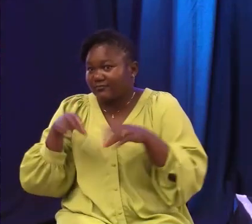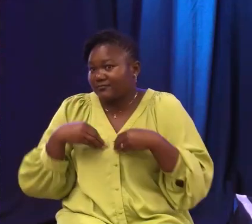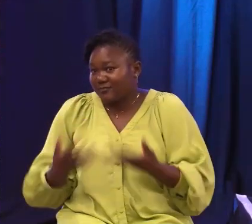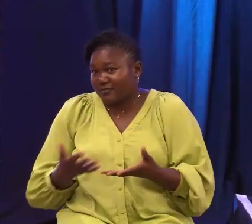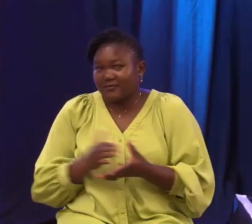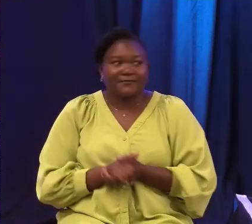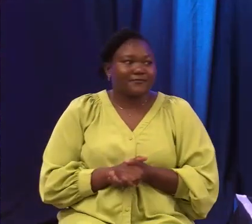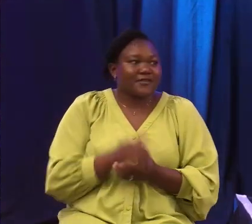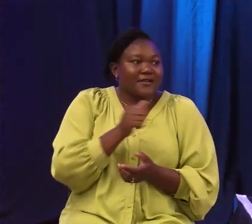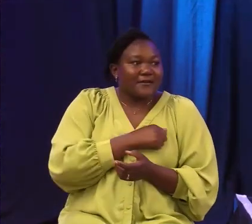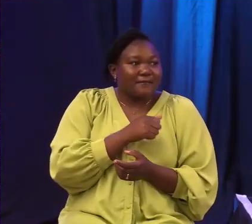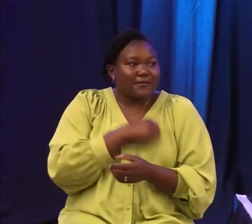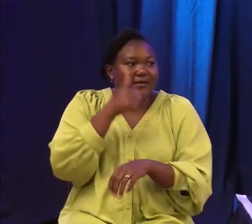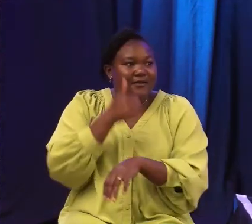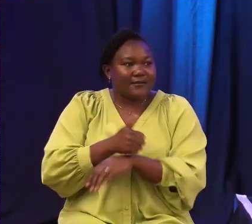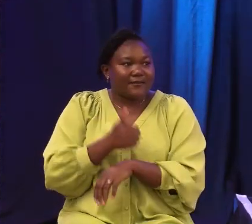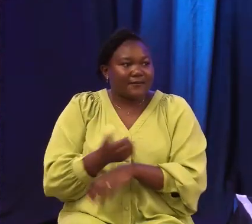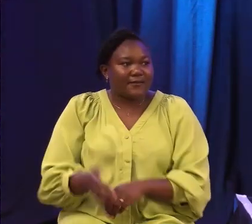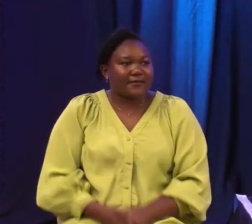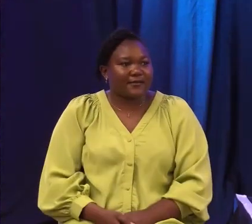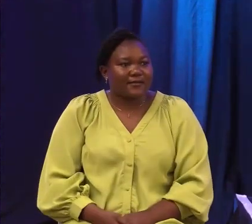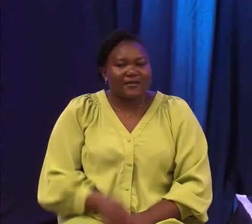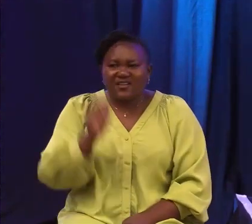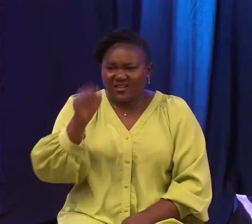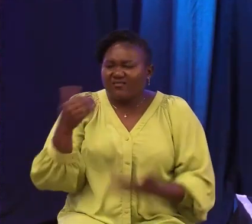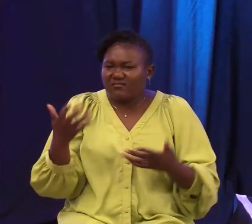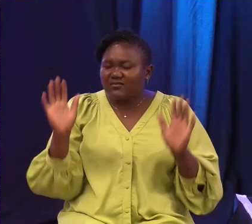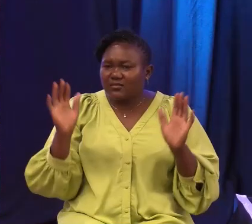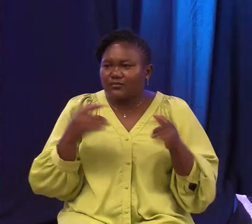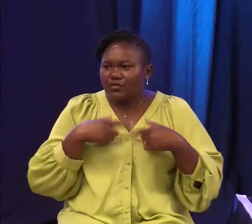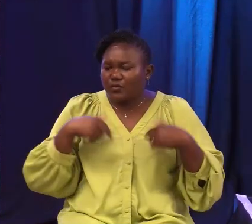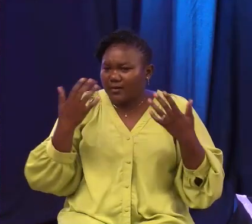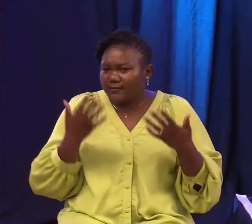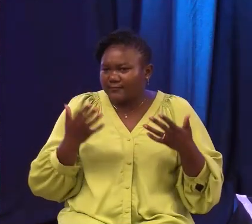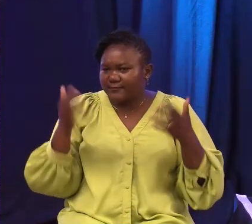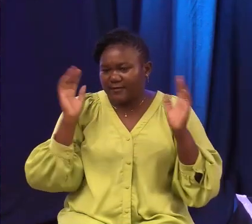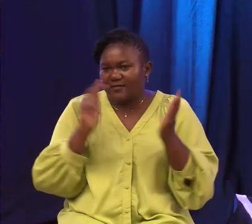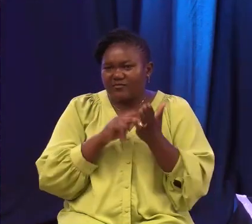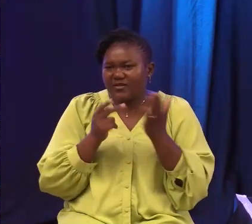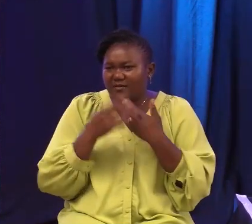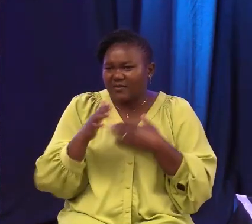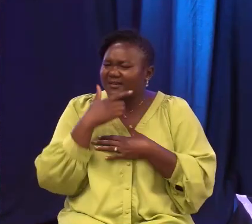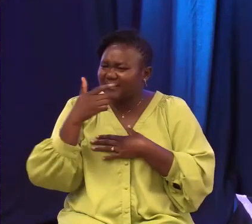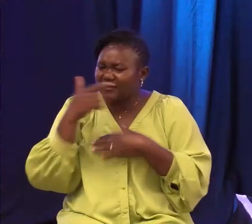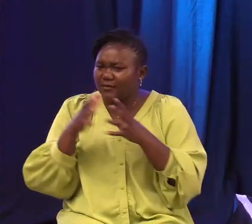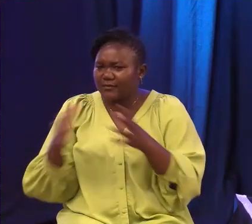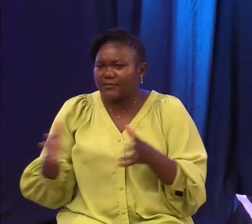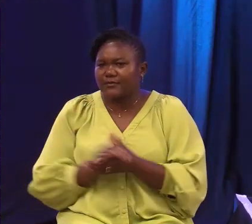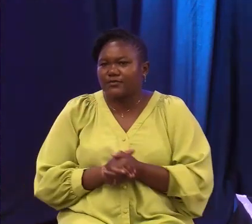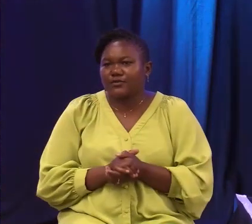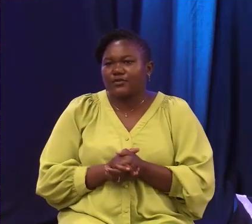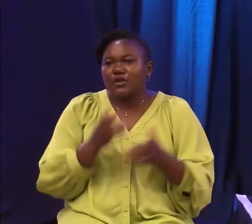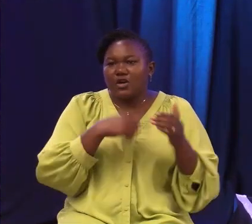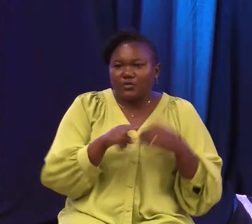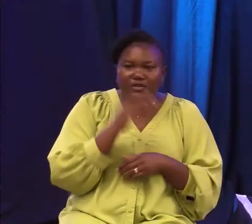her mother's permission, of course. And that's about it. We've come to the end of our program. Thank you so much. There are